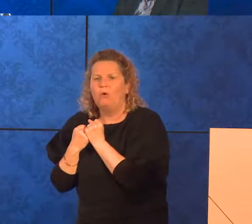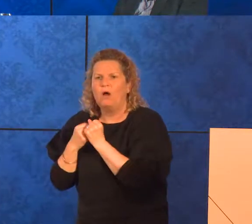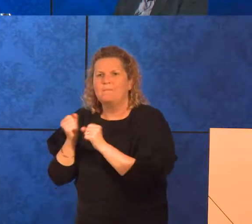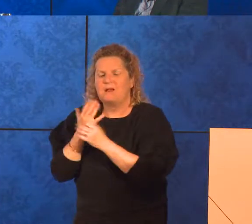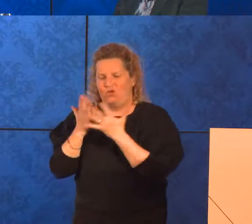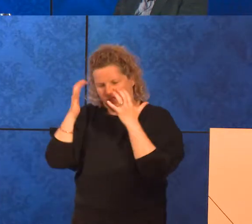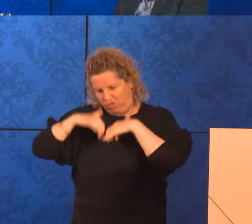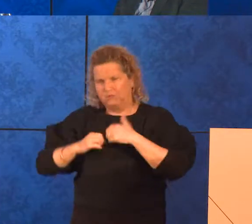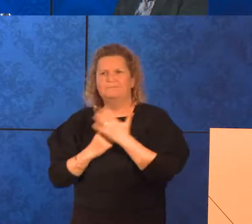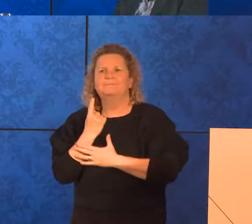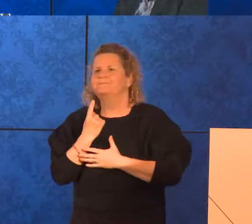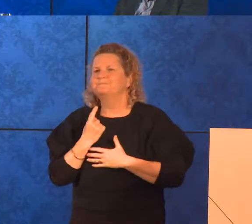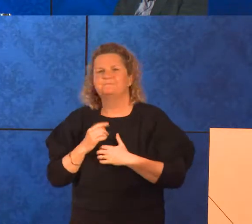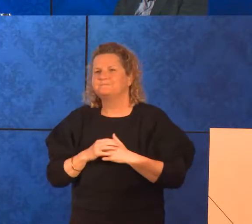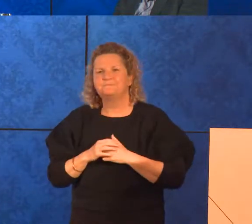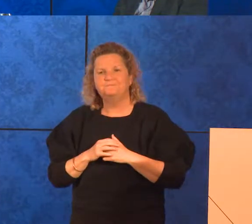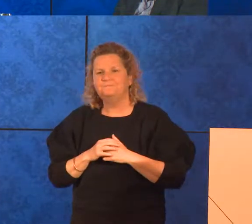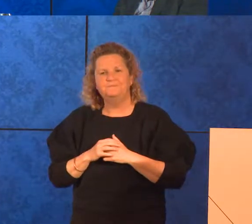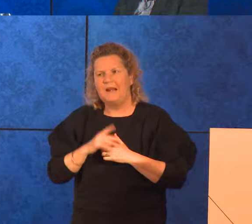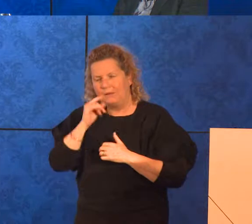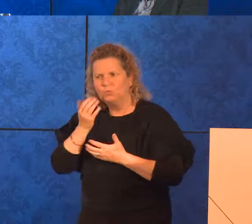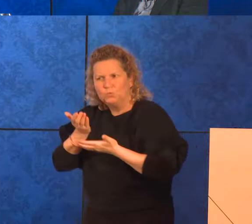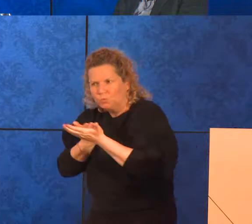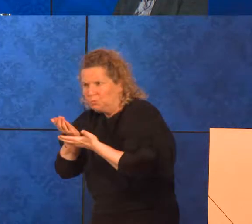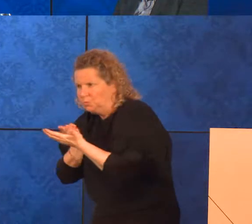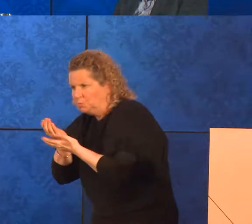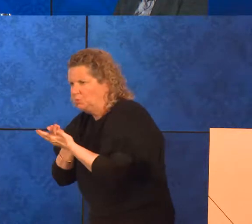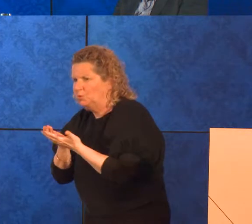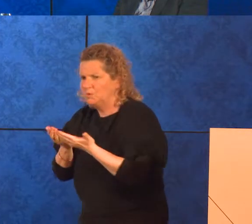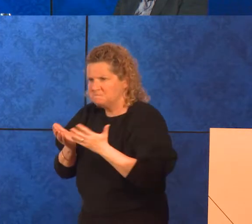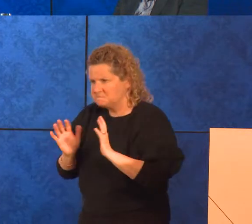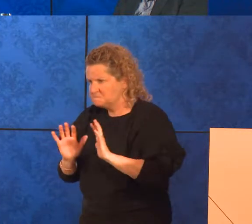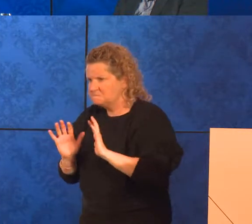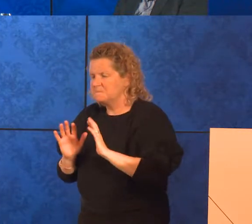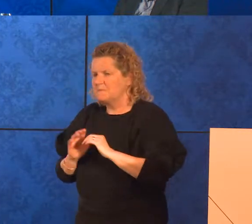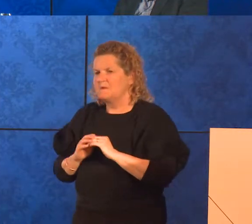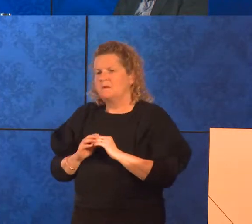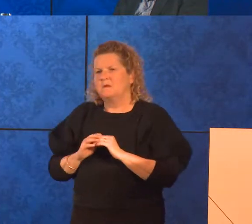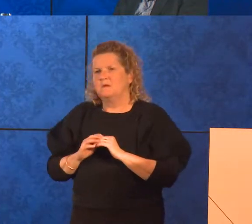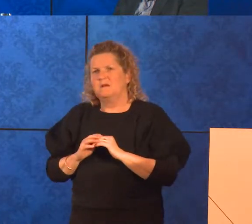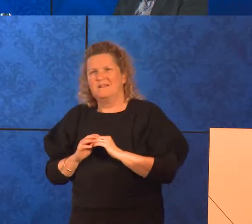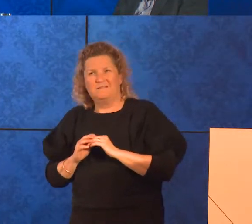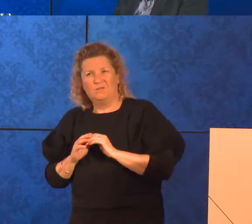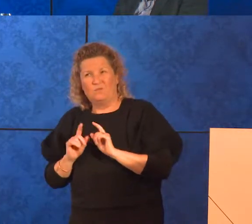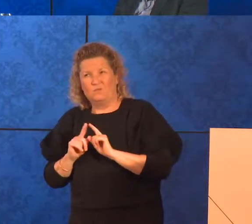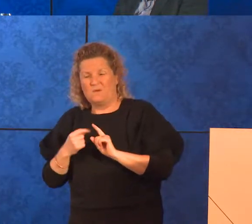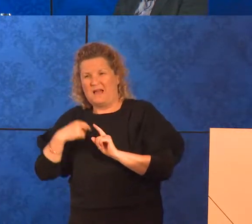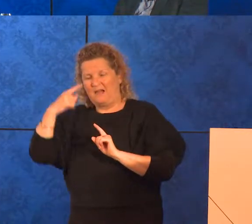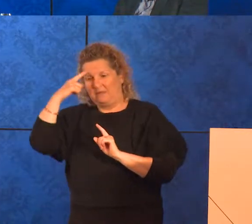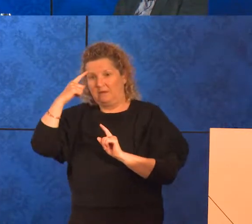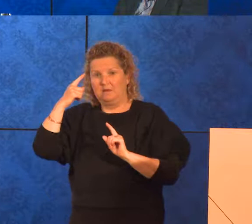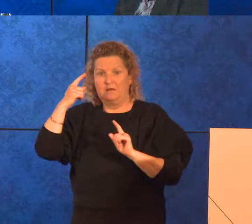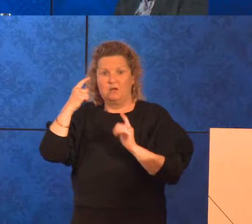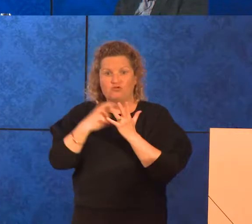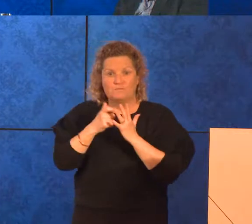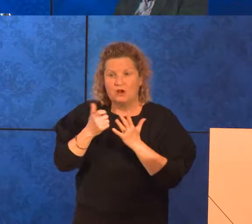down and that I had a conversation with them about it, and also seeking, I think, debriefs when it was